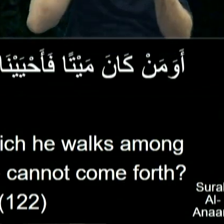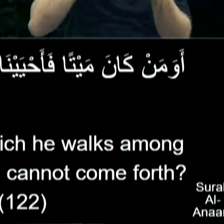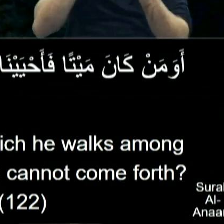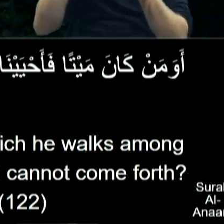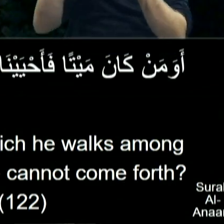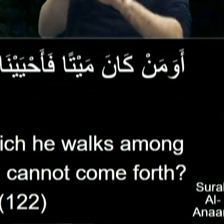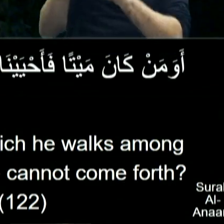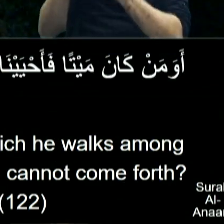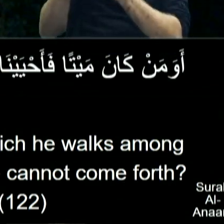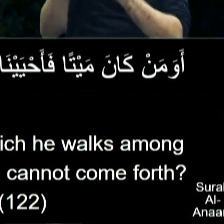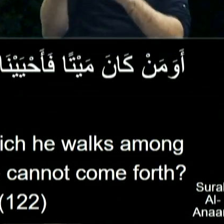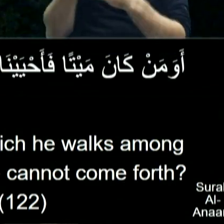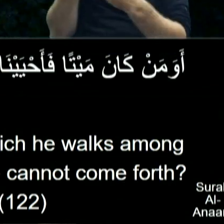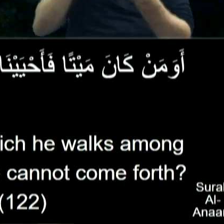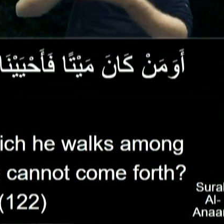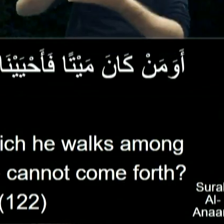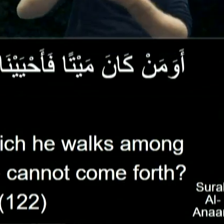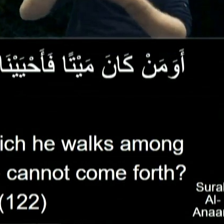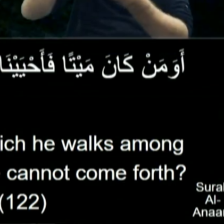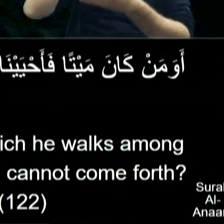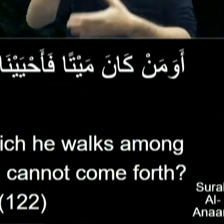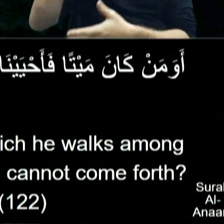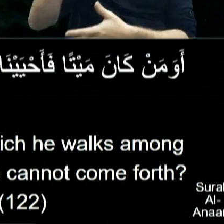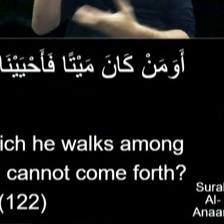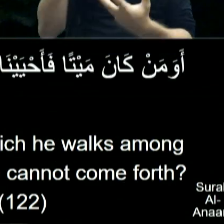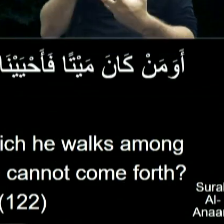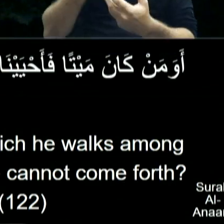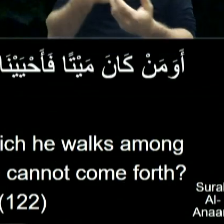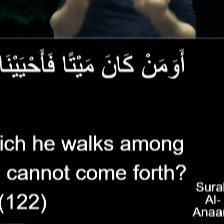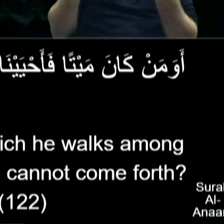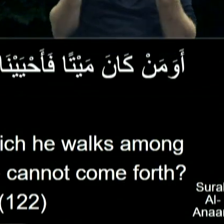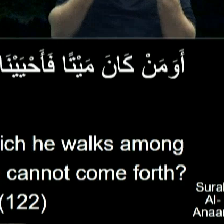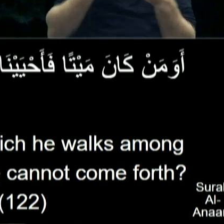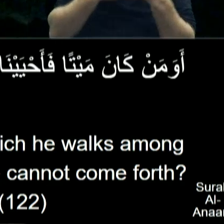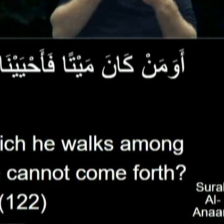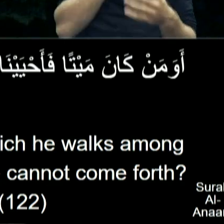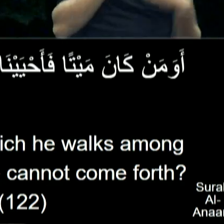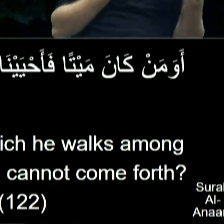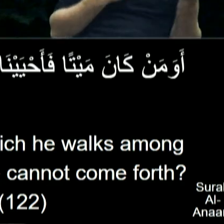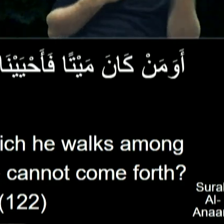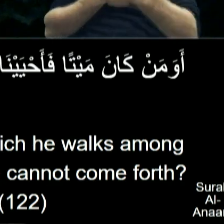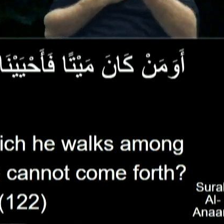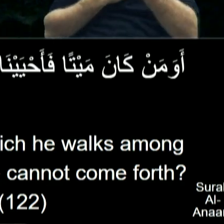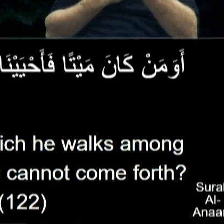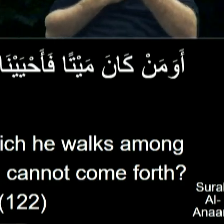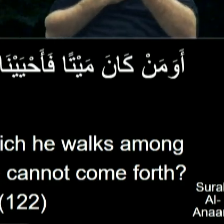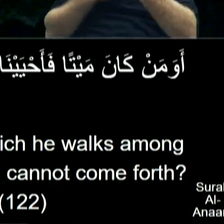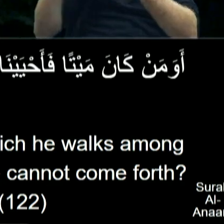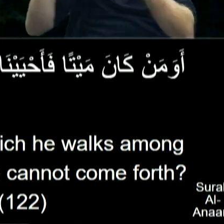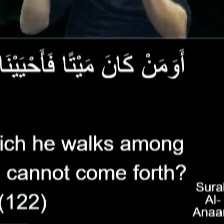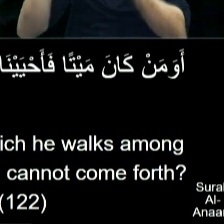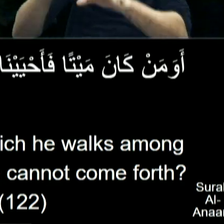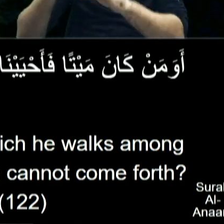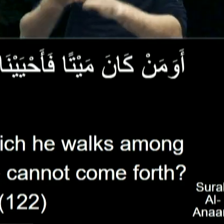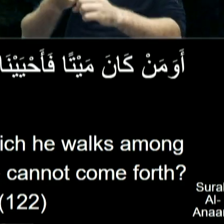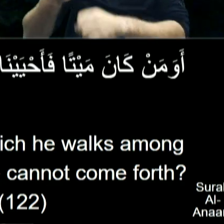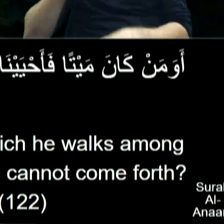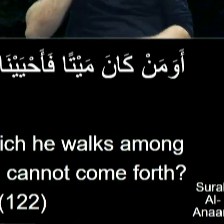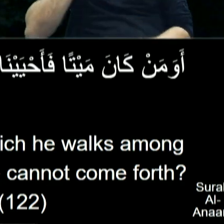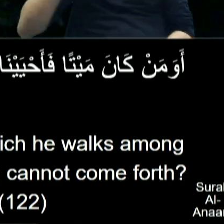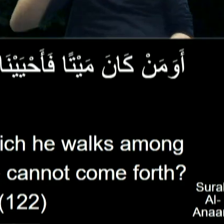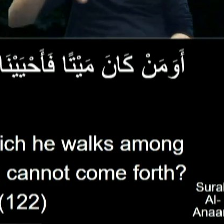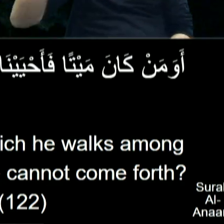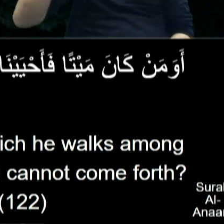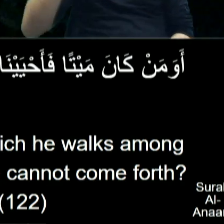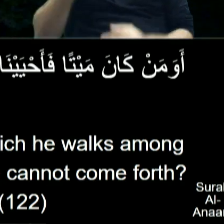light. Never once does darkness by itself conquer light. The only time that darkness is chosen over light